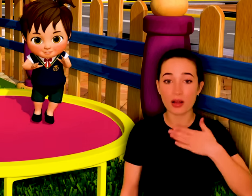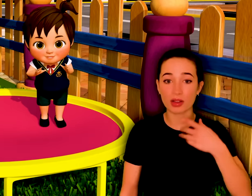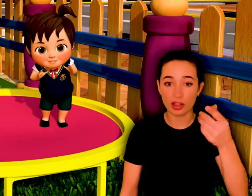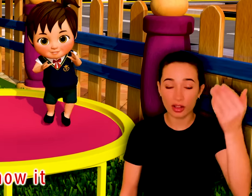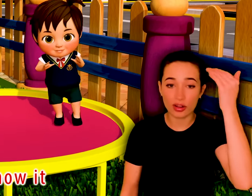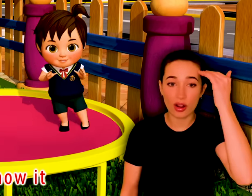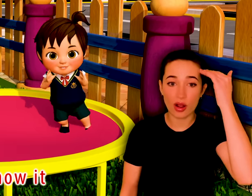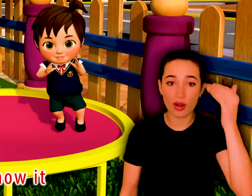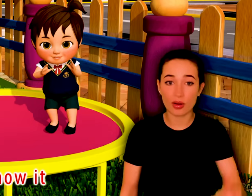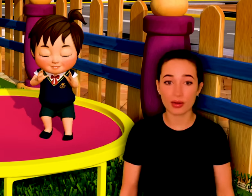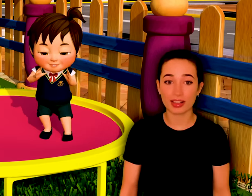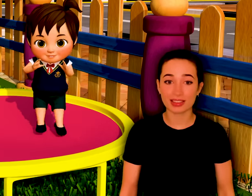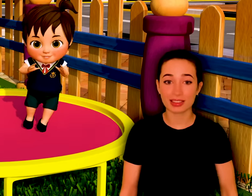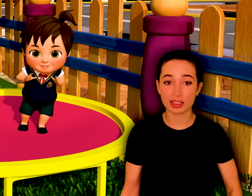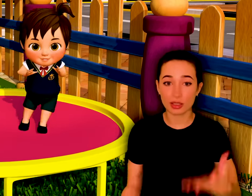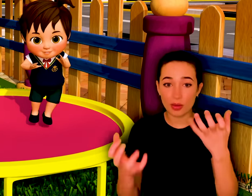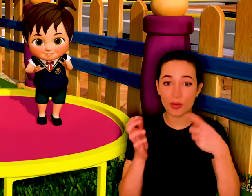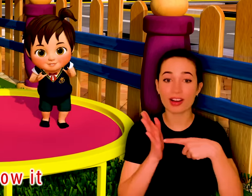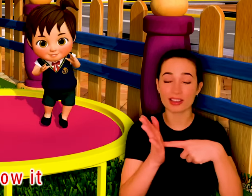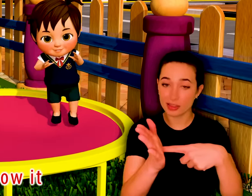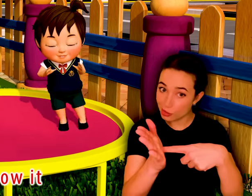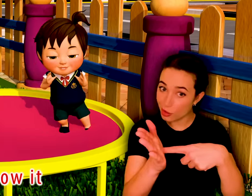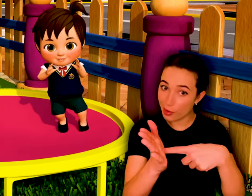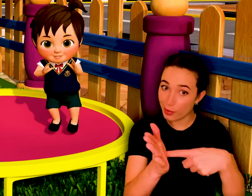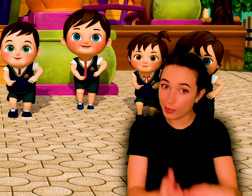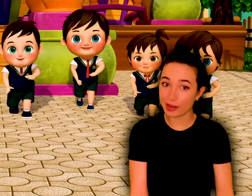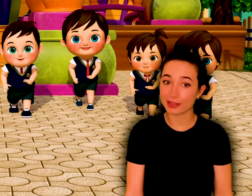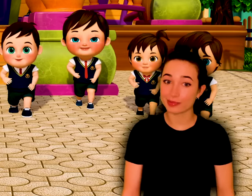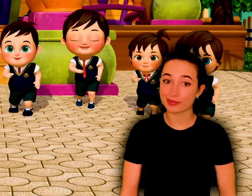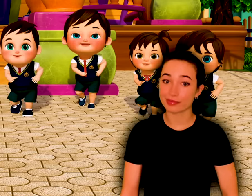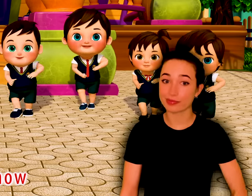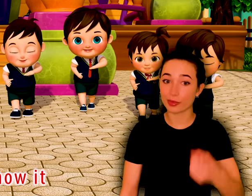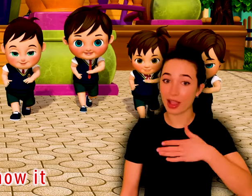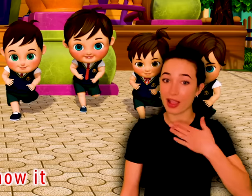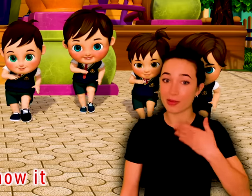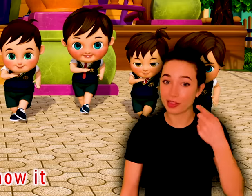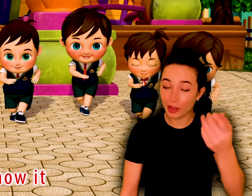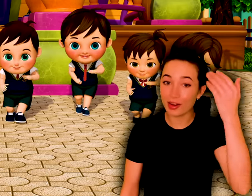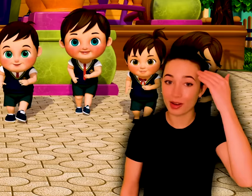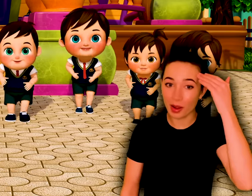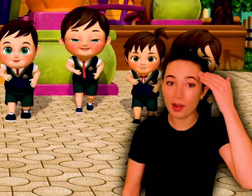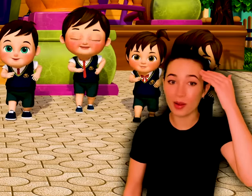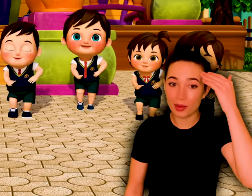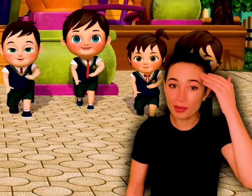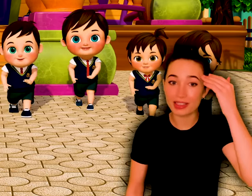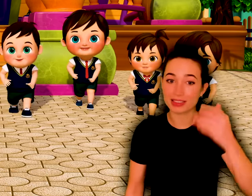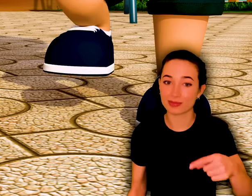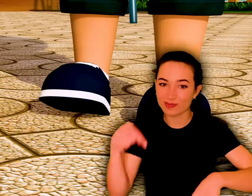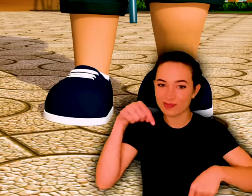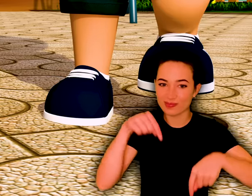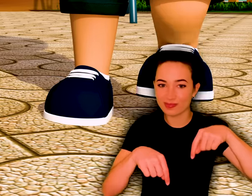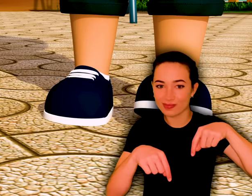If you're happy and you know it, and you really want to show it. If you're happy and you know it,